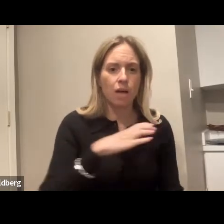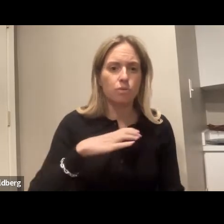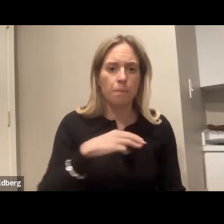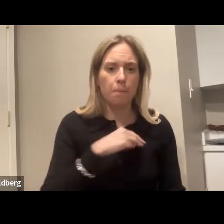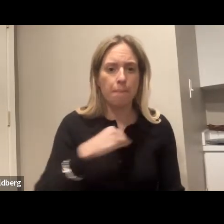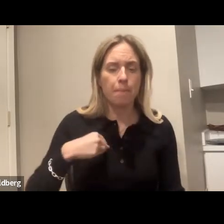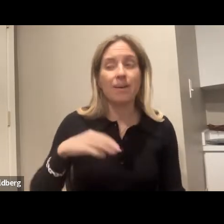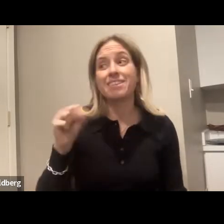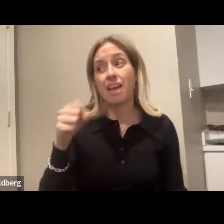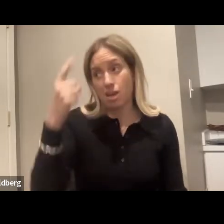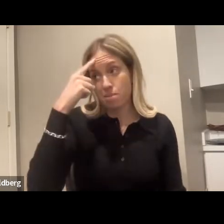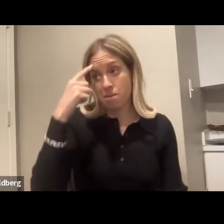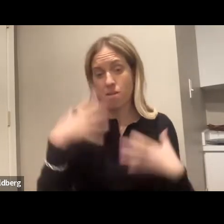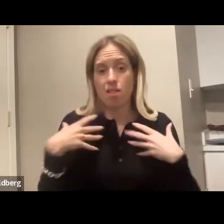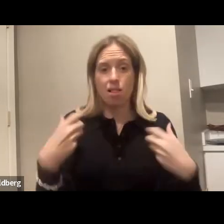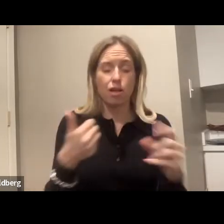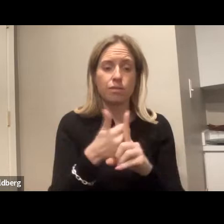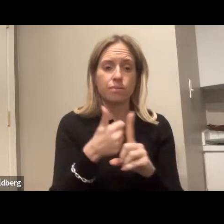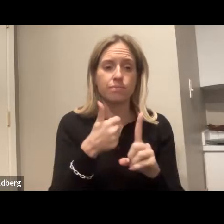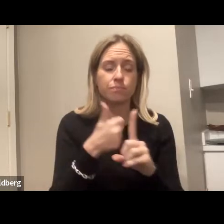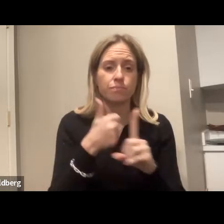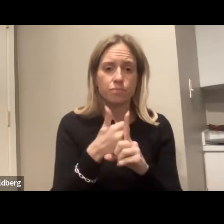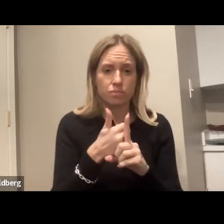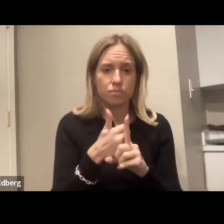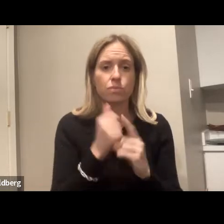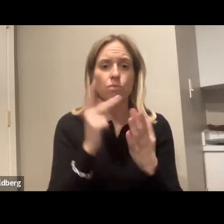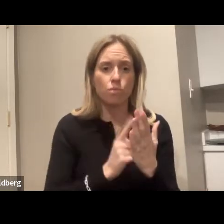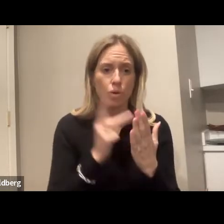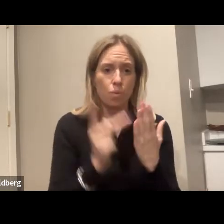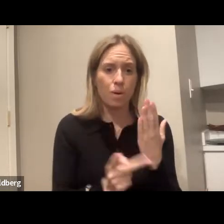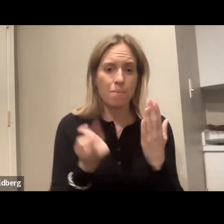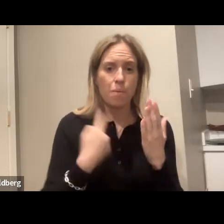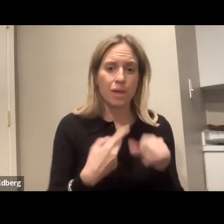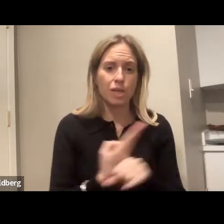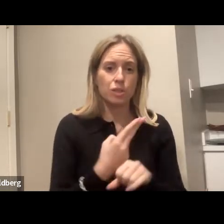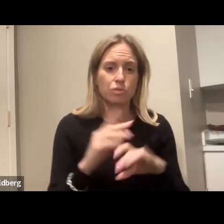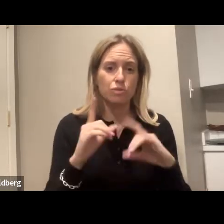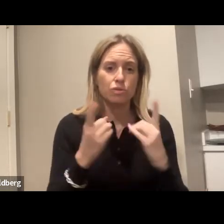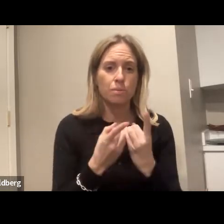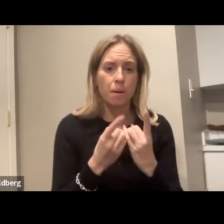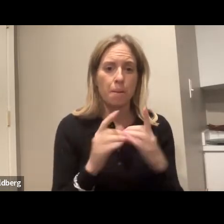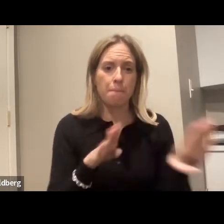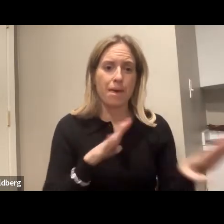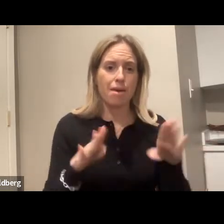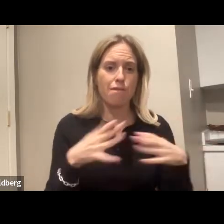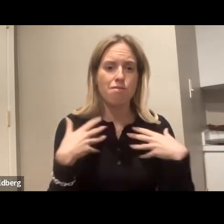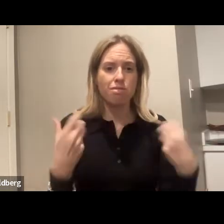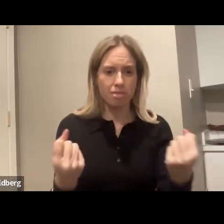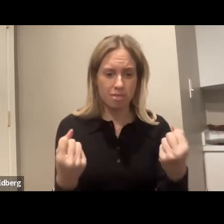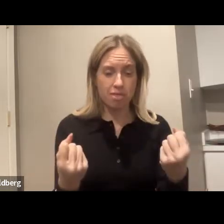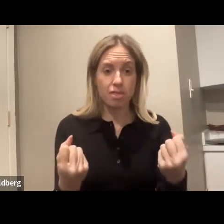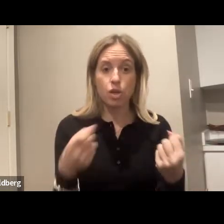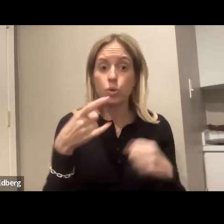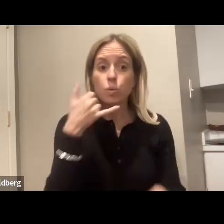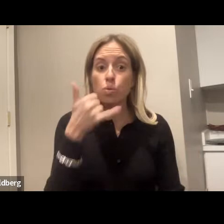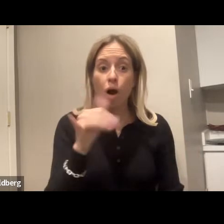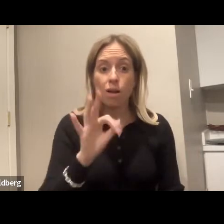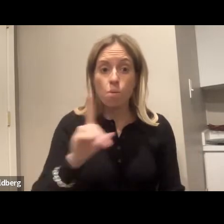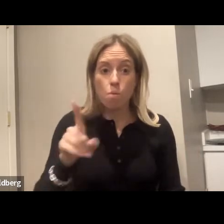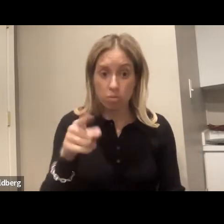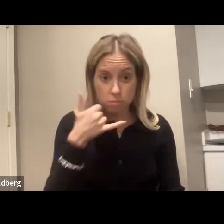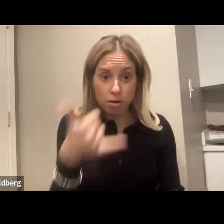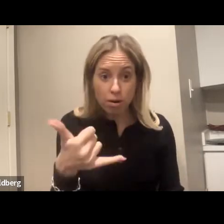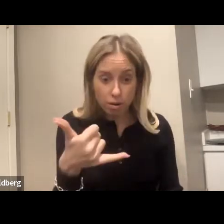Yes, so mental health is the program that we have with Department of Behavioral Health. If you call 911